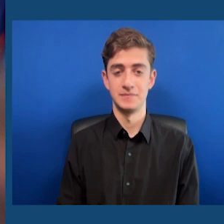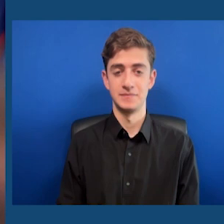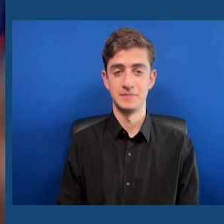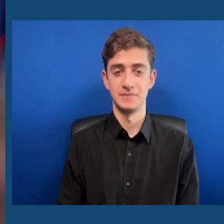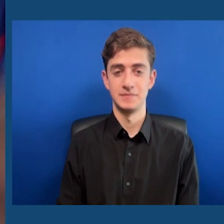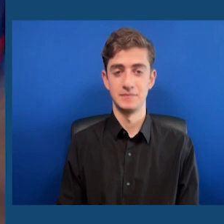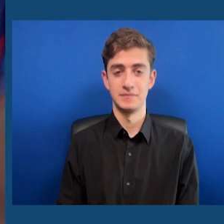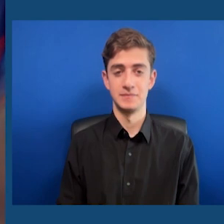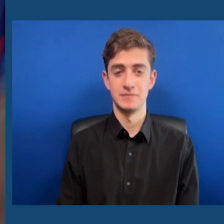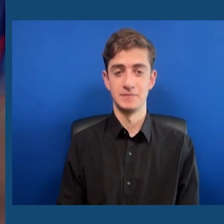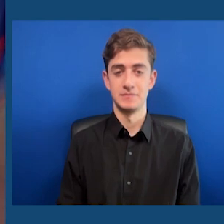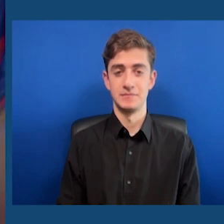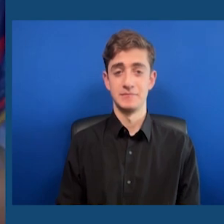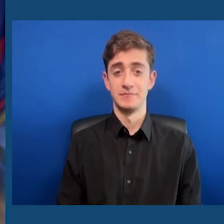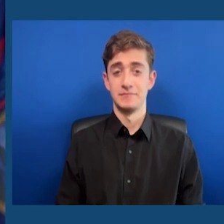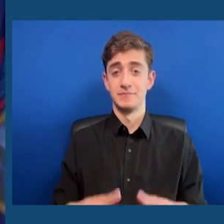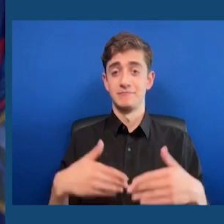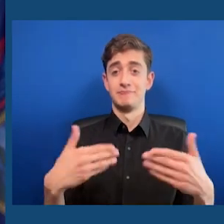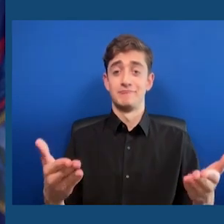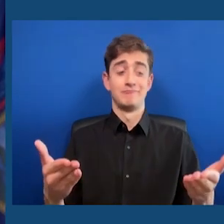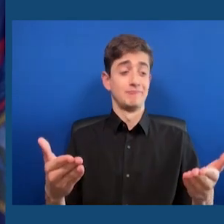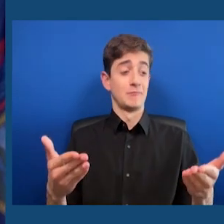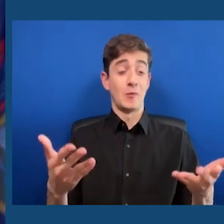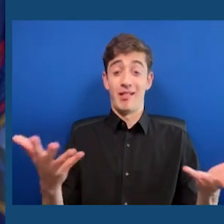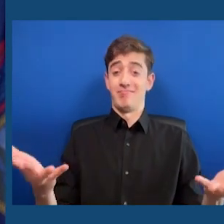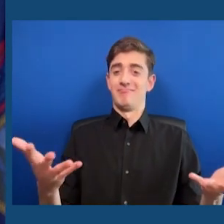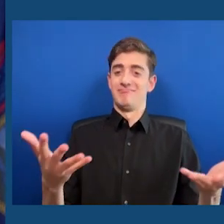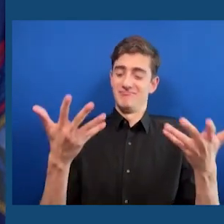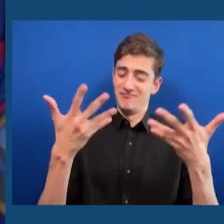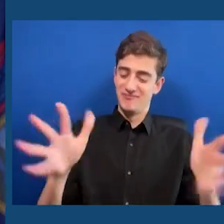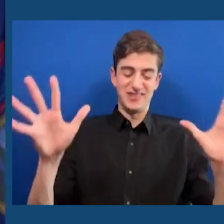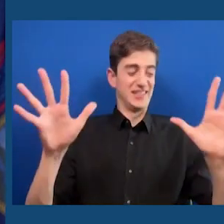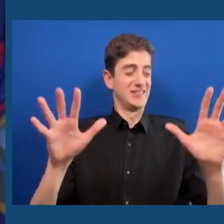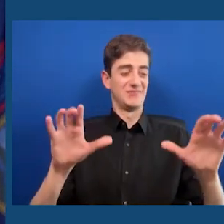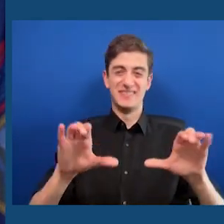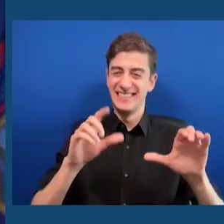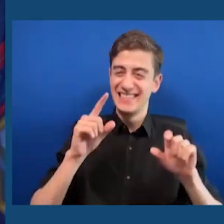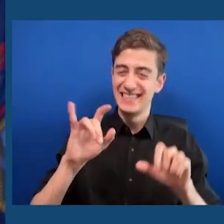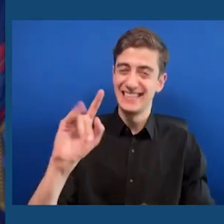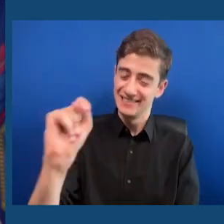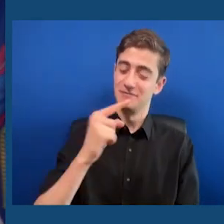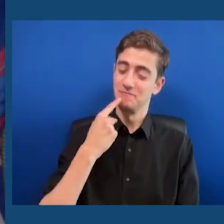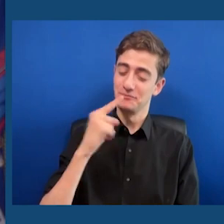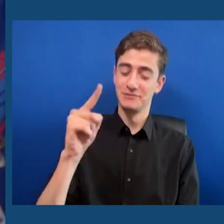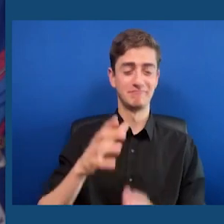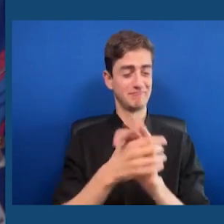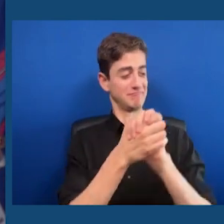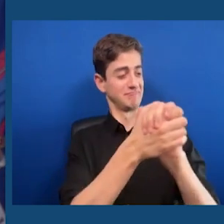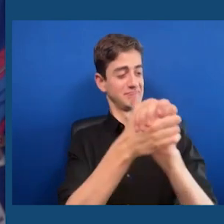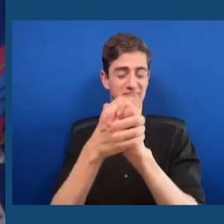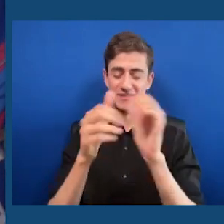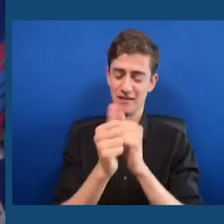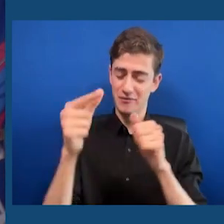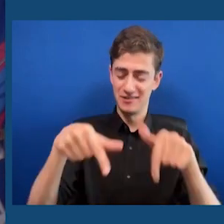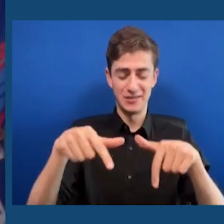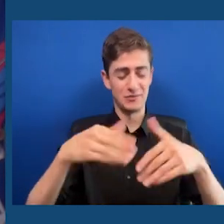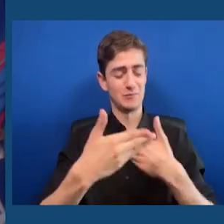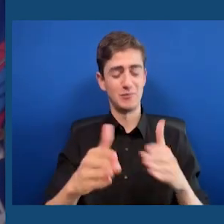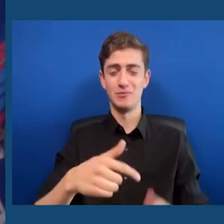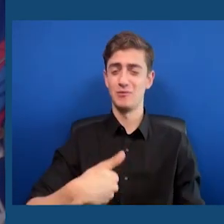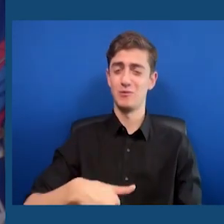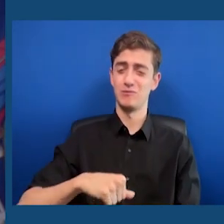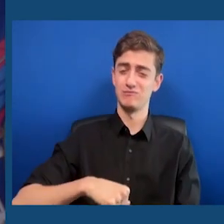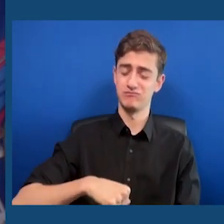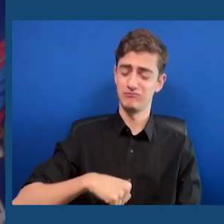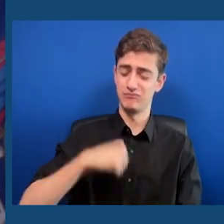All I can say is we got it done. Congratulations to everyone in this room. I'm so proud of what we